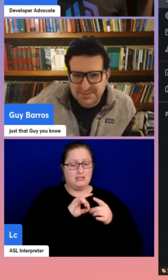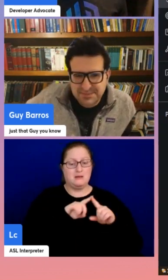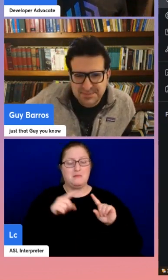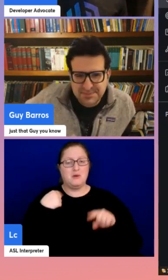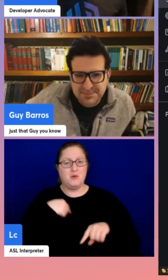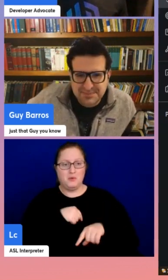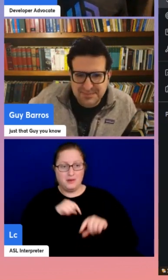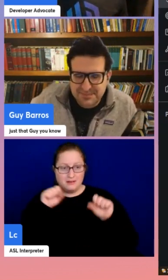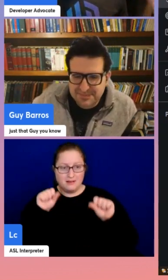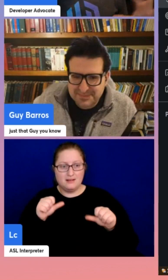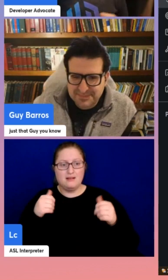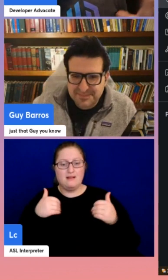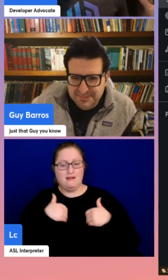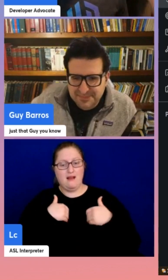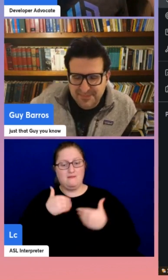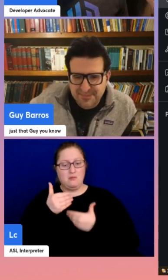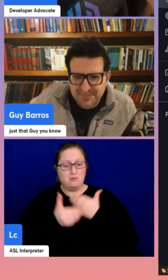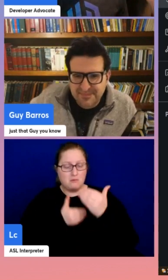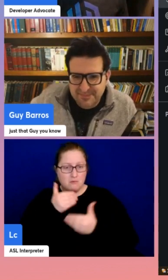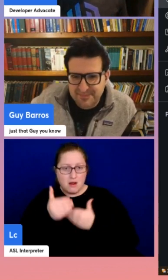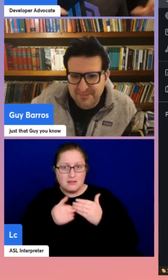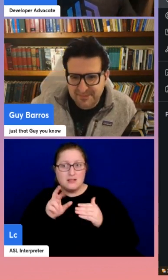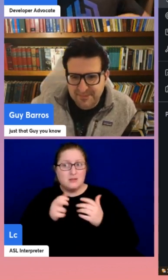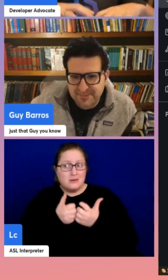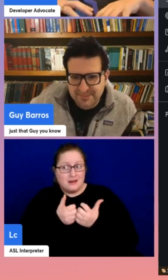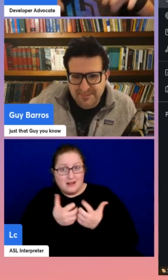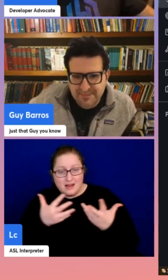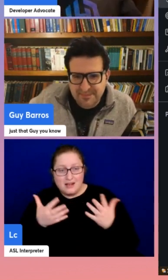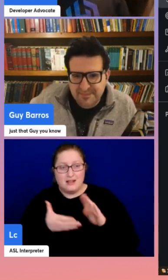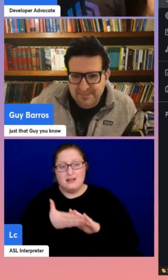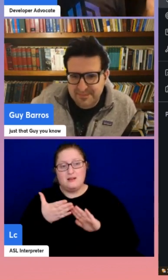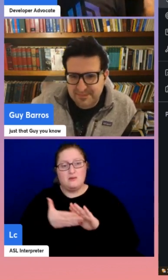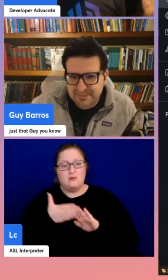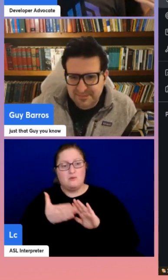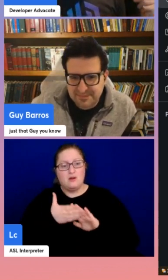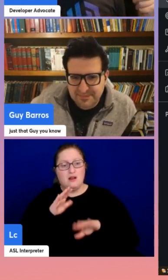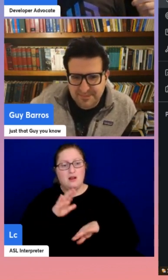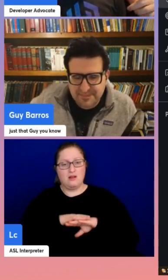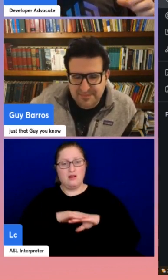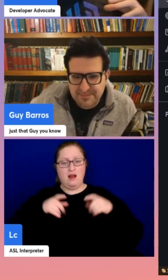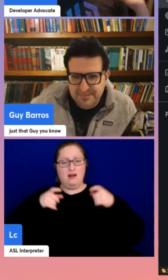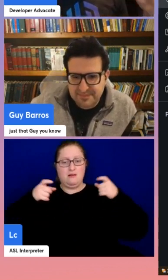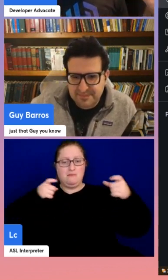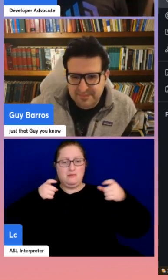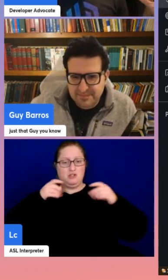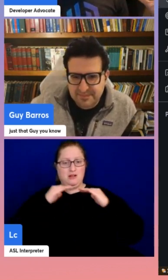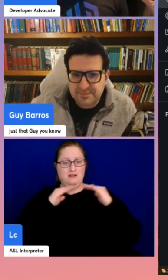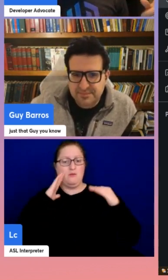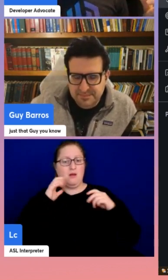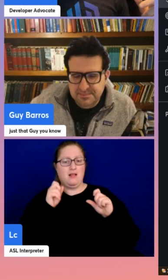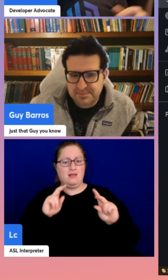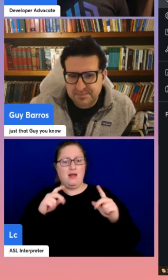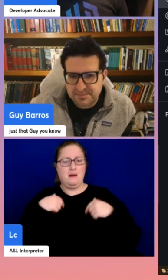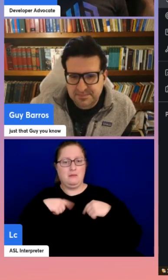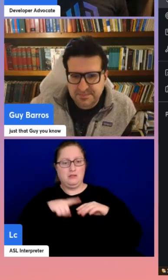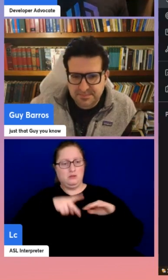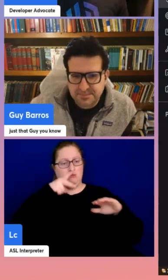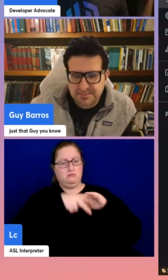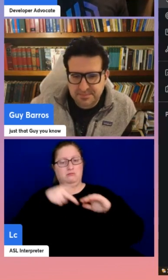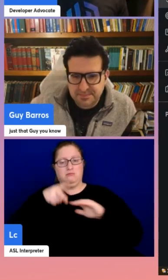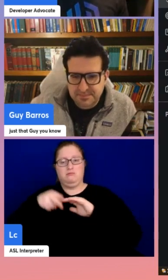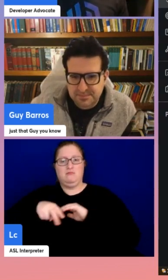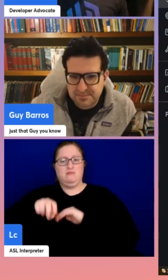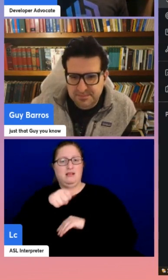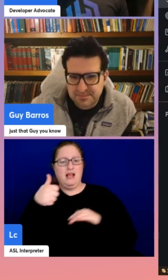have sort of processes or anything which is running on a kind of an administrative level, which allows me to sort of terminate those connections